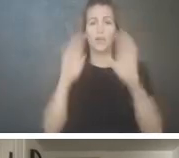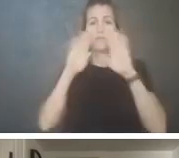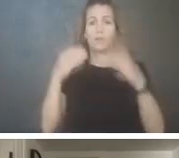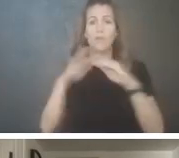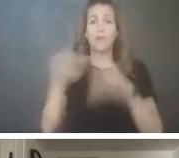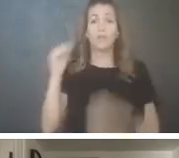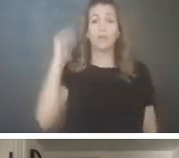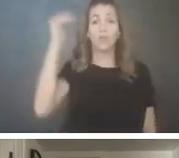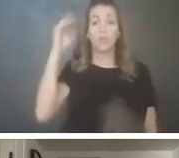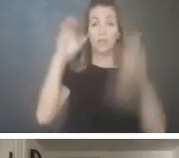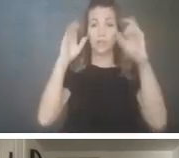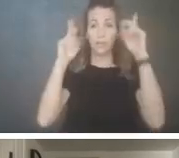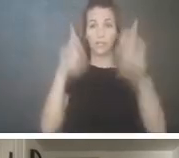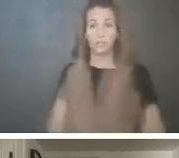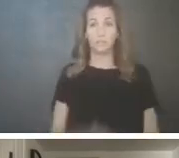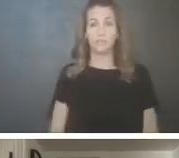education?